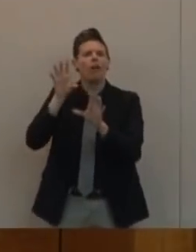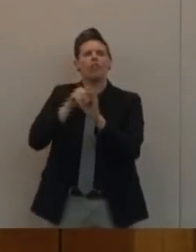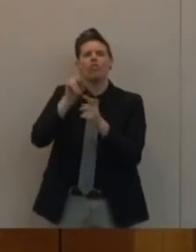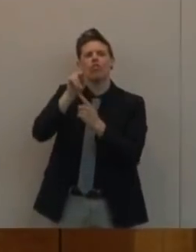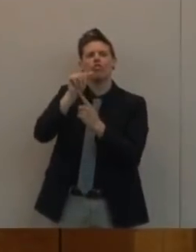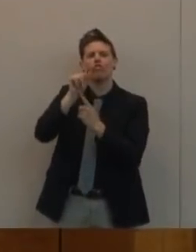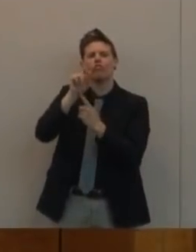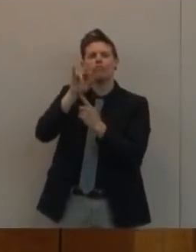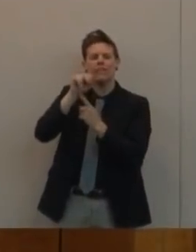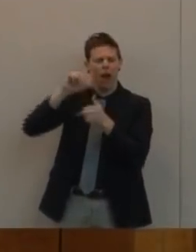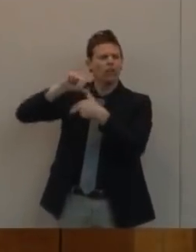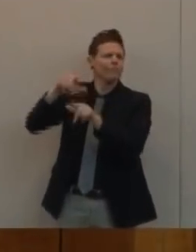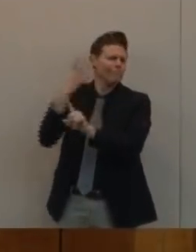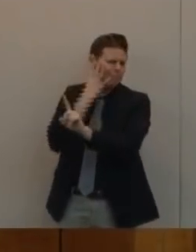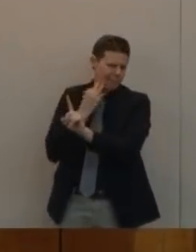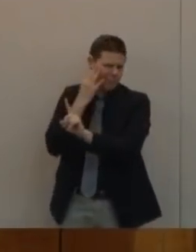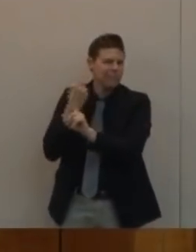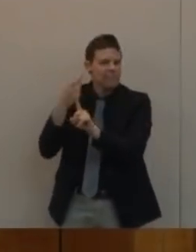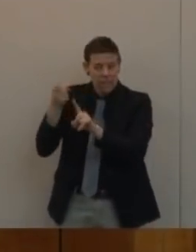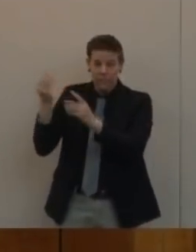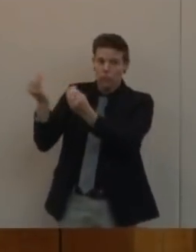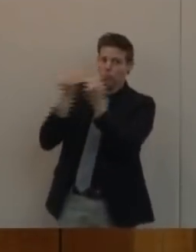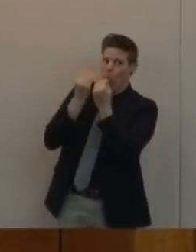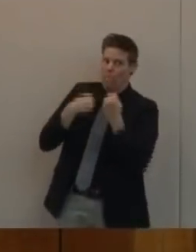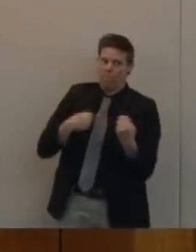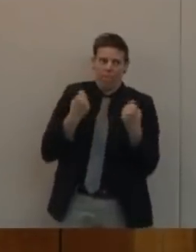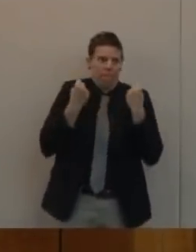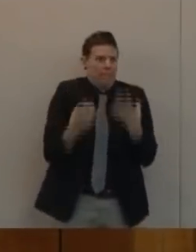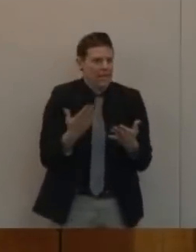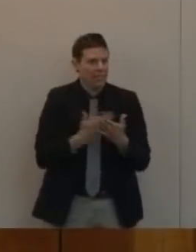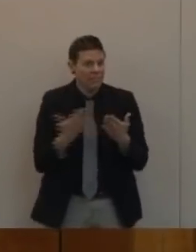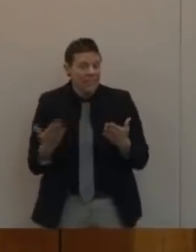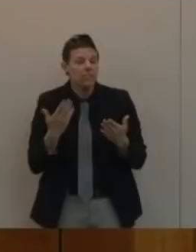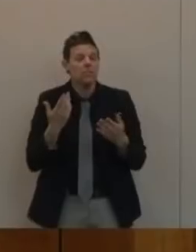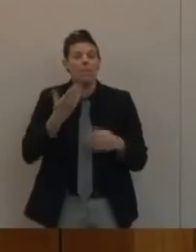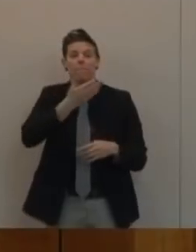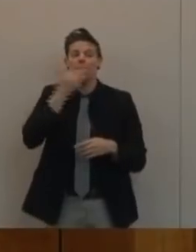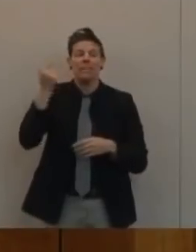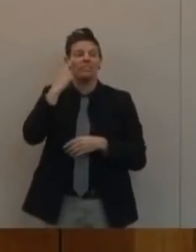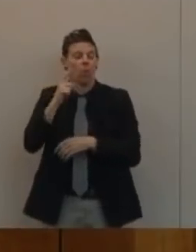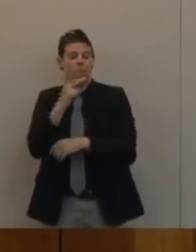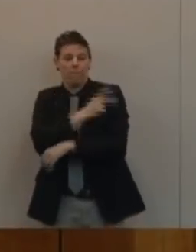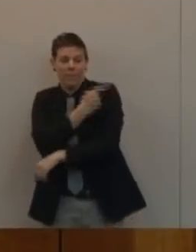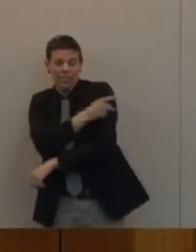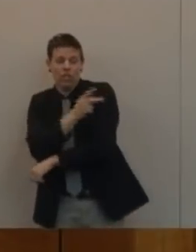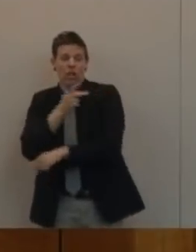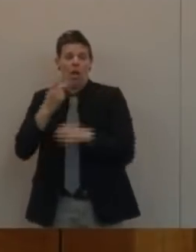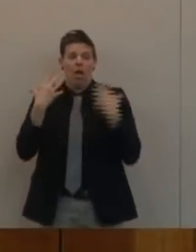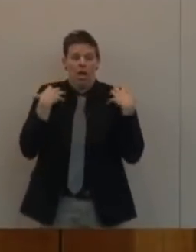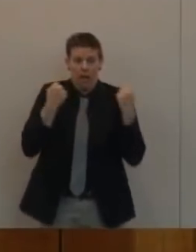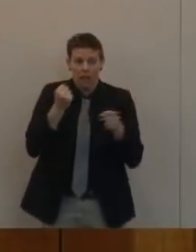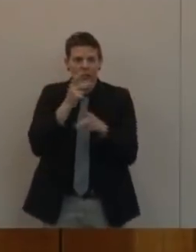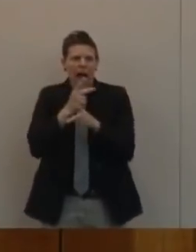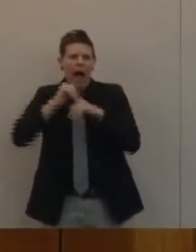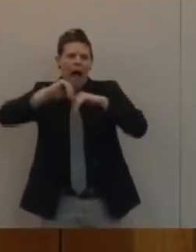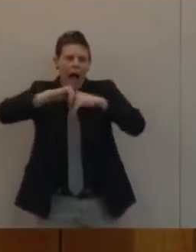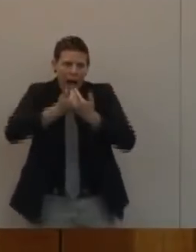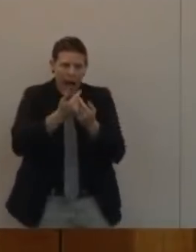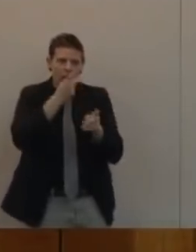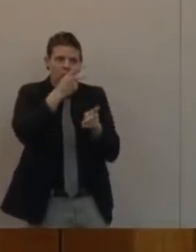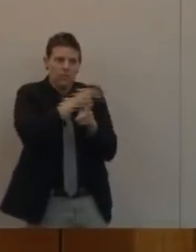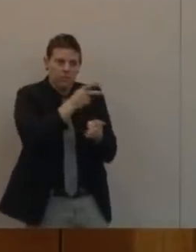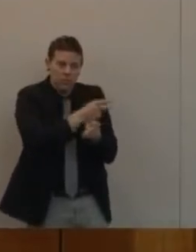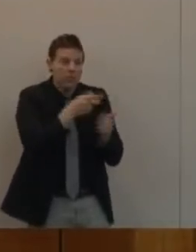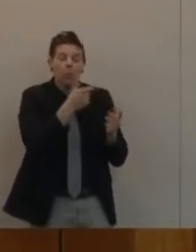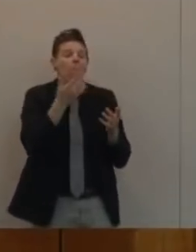that it's actually better for the patient and better for the healthcare team to take care of a patient in the hallway of a hospital in a